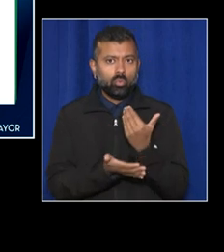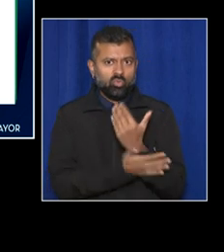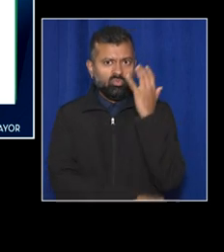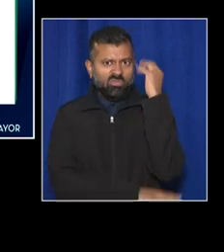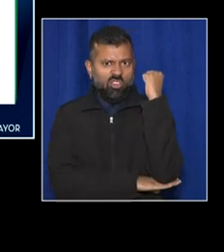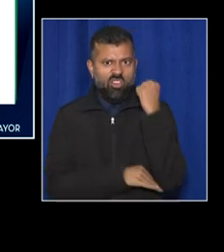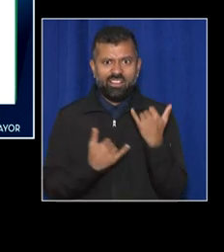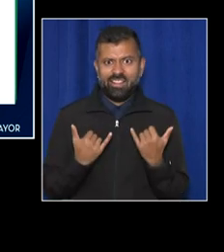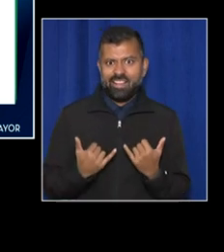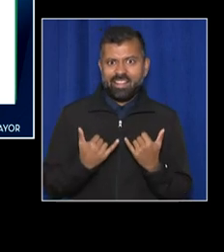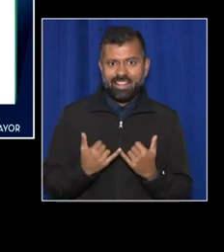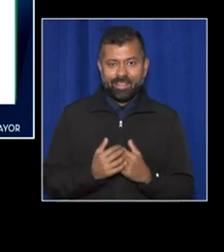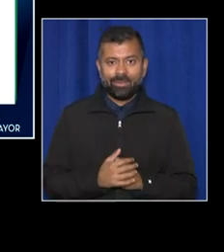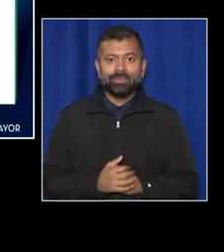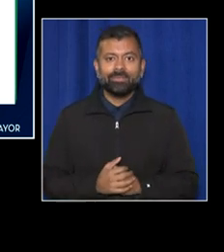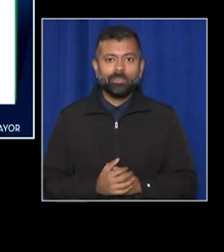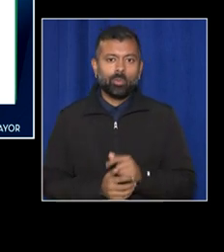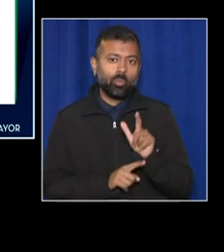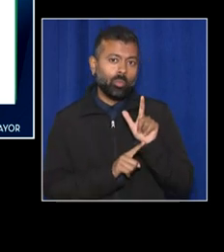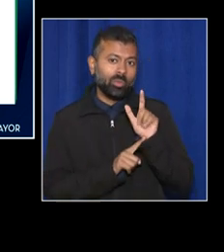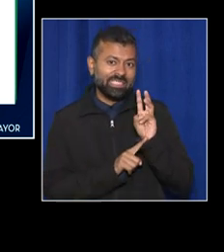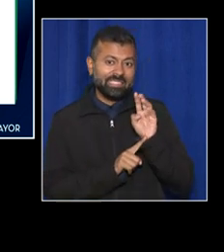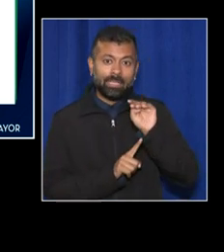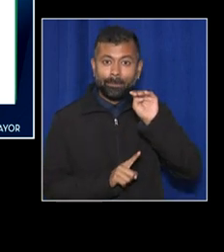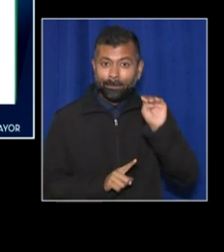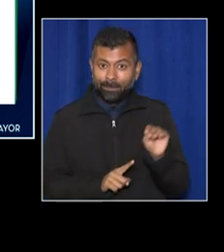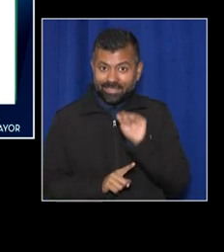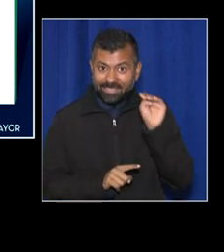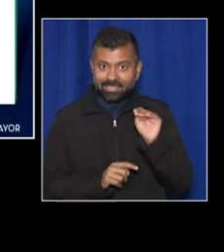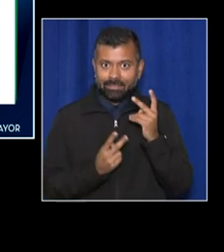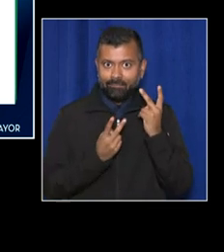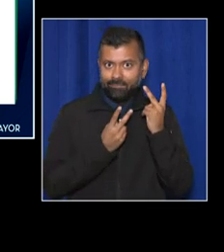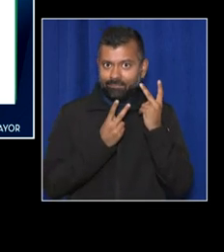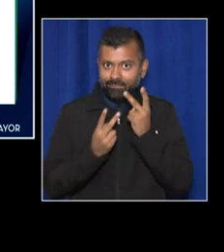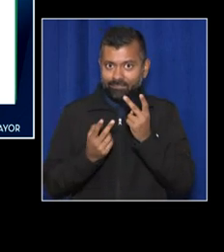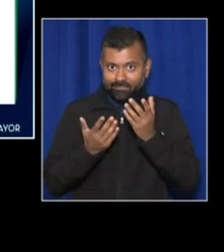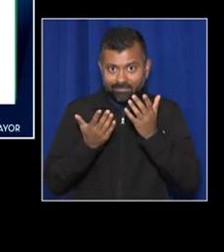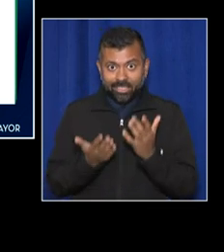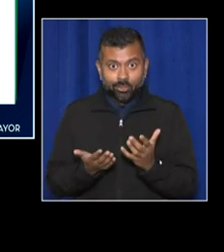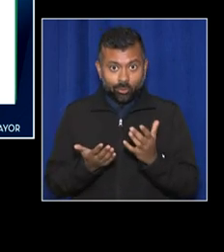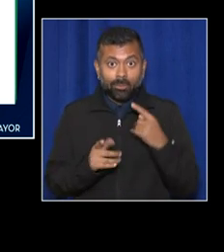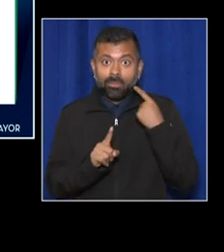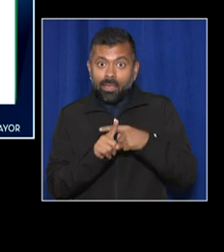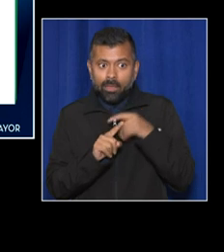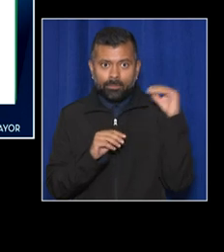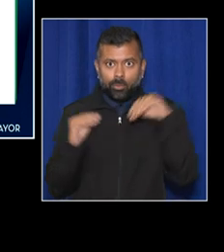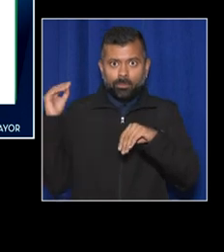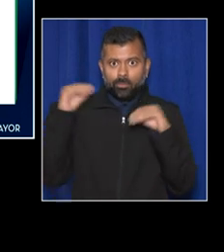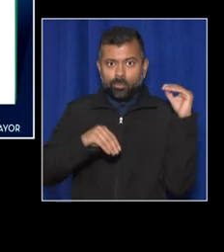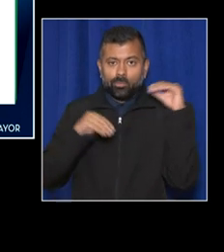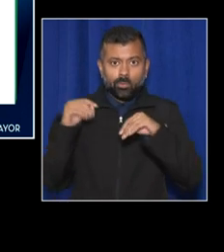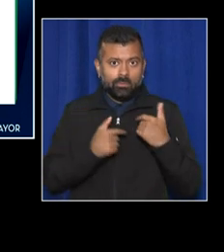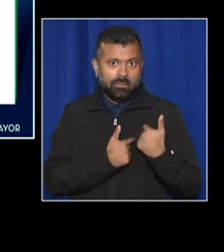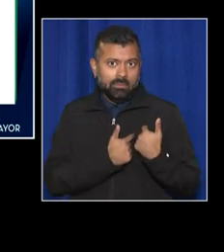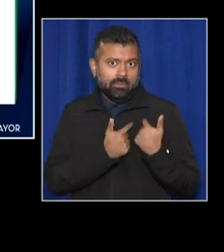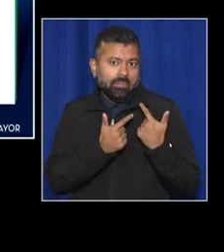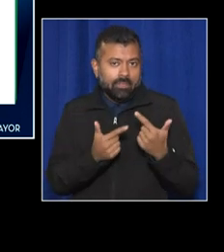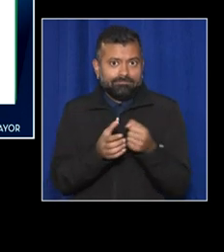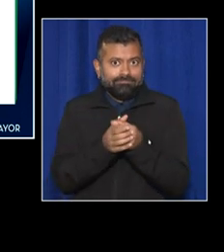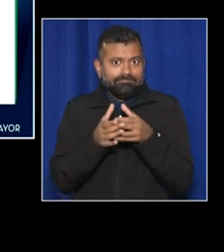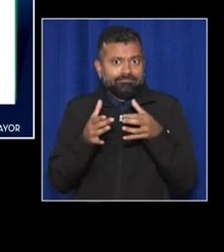to DC. More than 26 million visitors came to our city. We also added